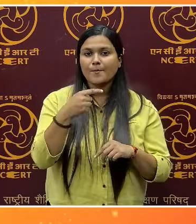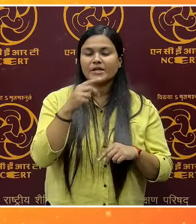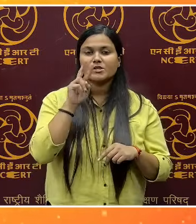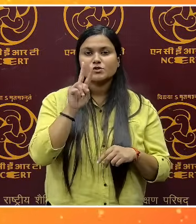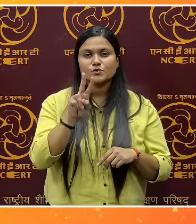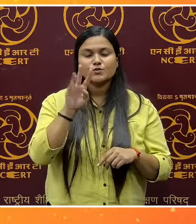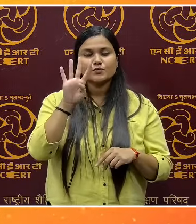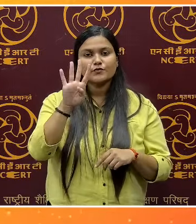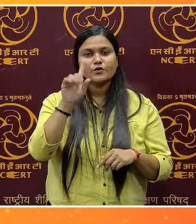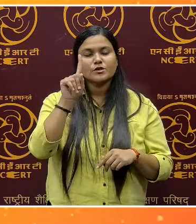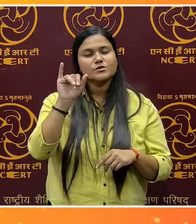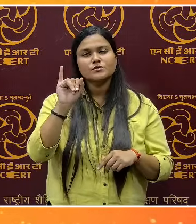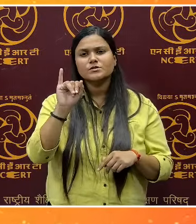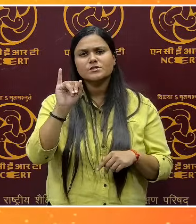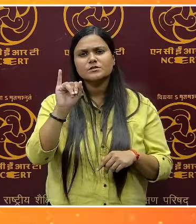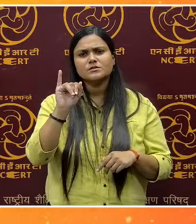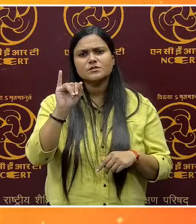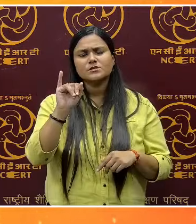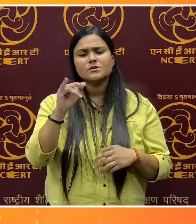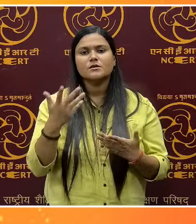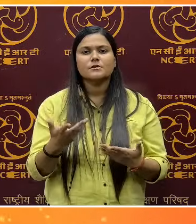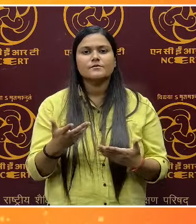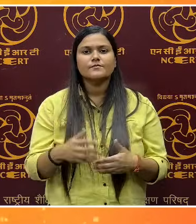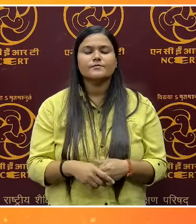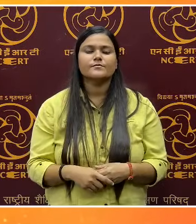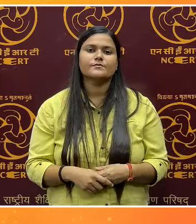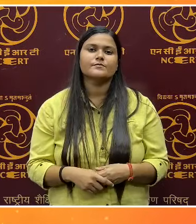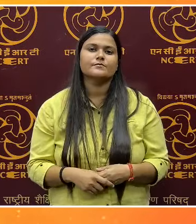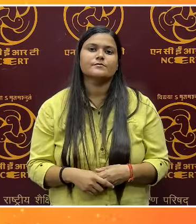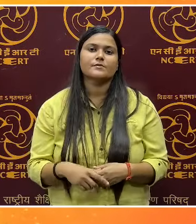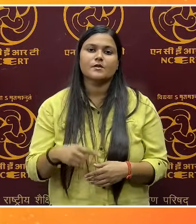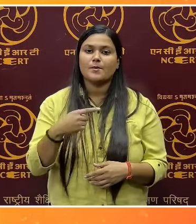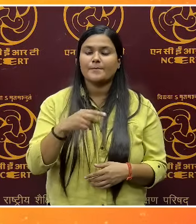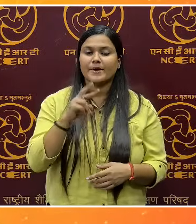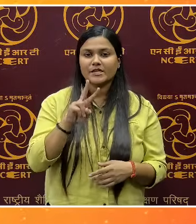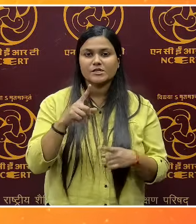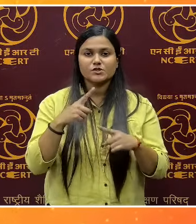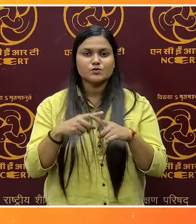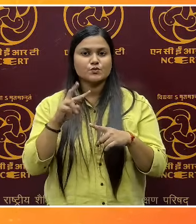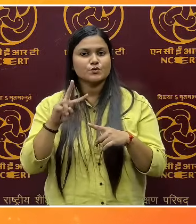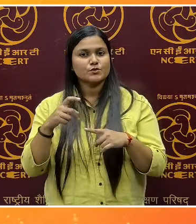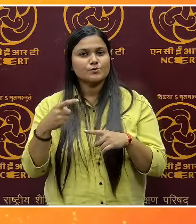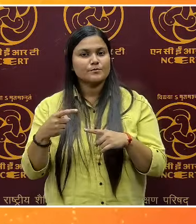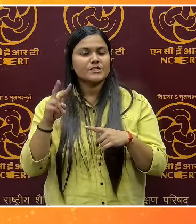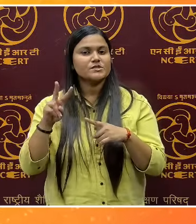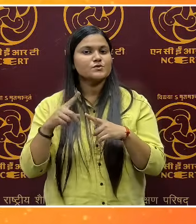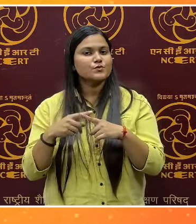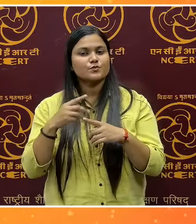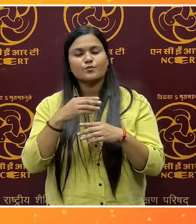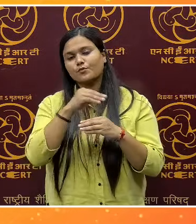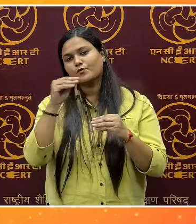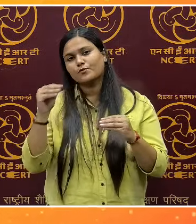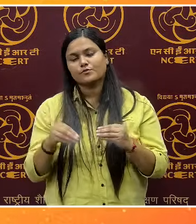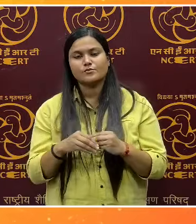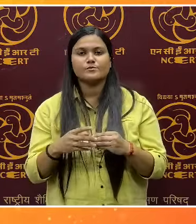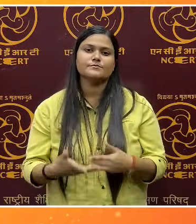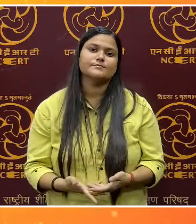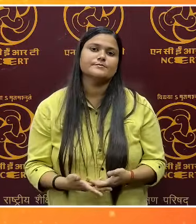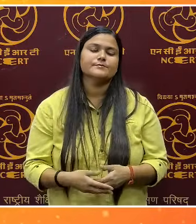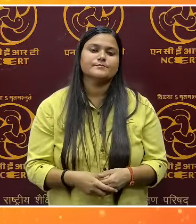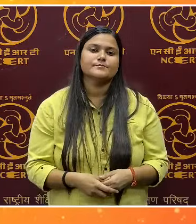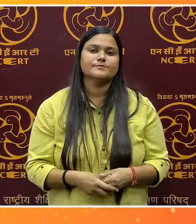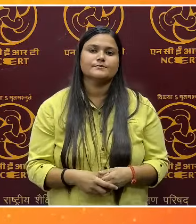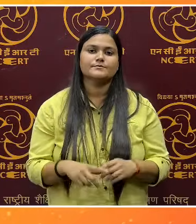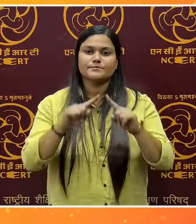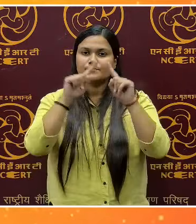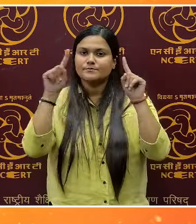4 equal to 16? You have to verify. How will you verify? Minus 2 into minus 2 into minus 2 into minus 2.